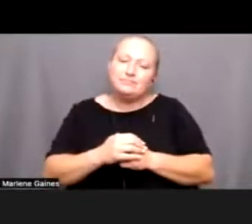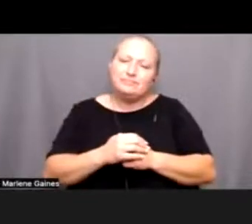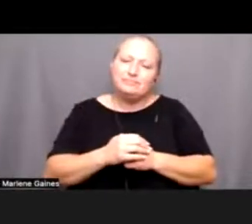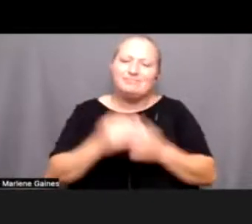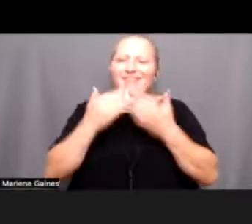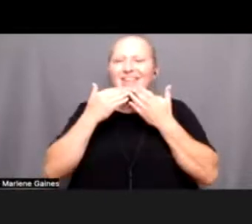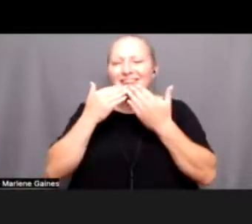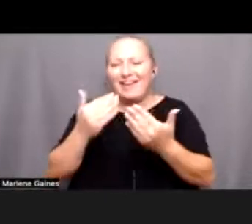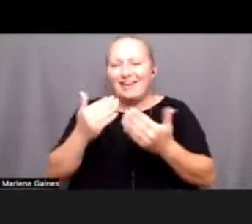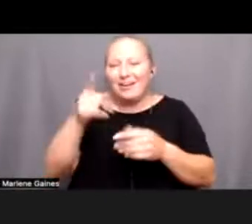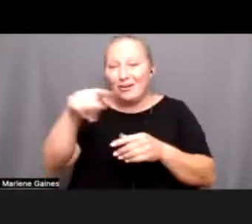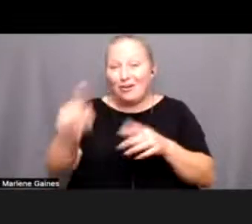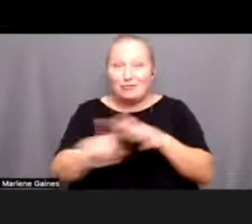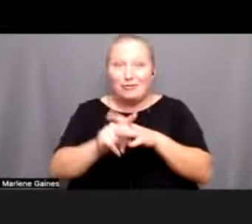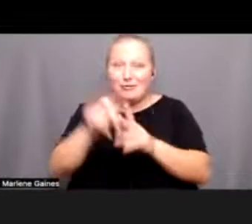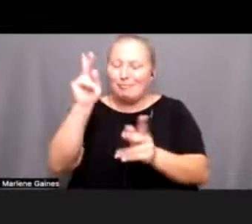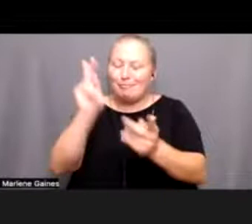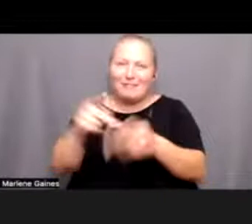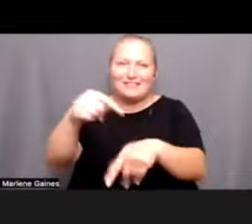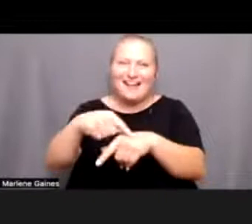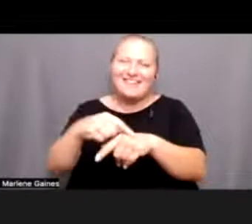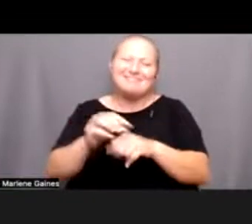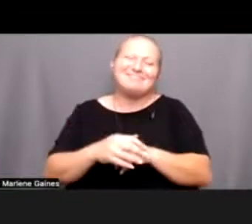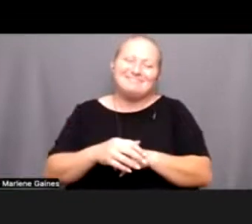Thank you. You guys showed up at the perfect time.